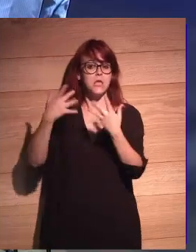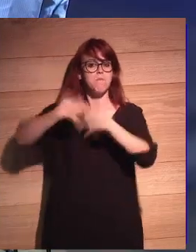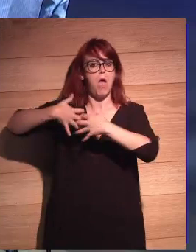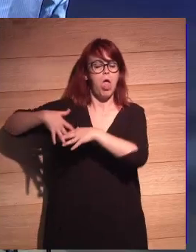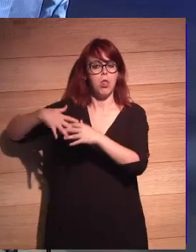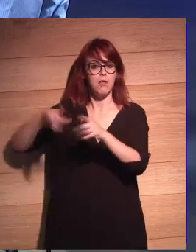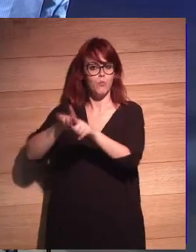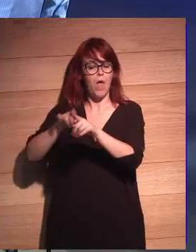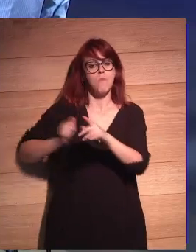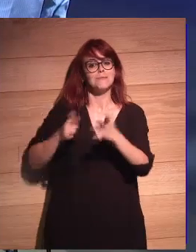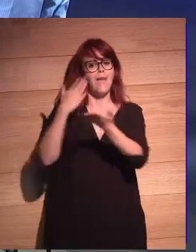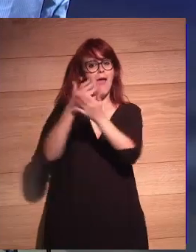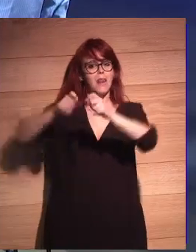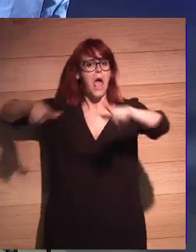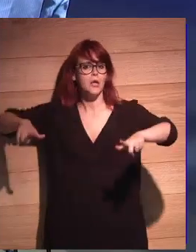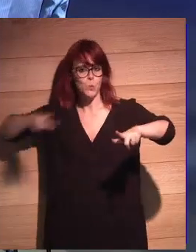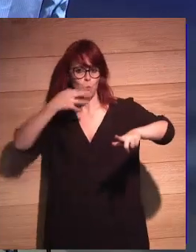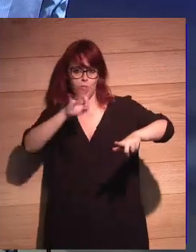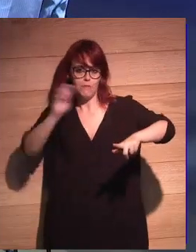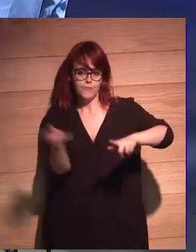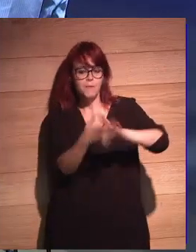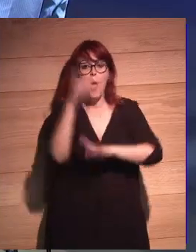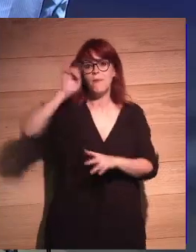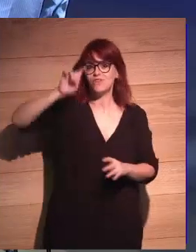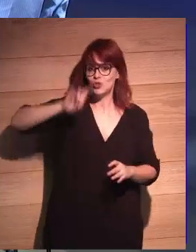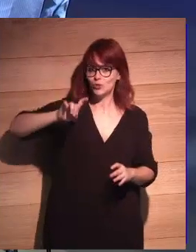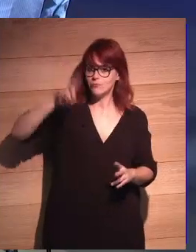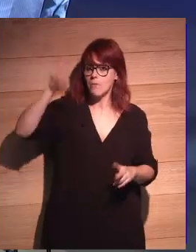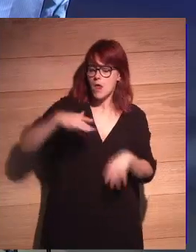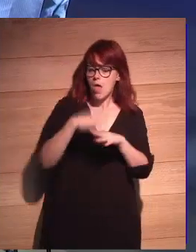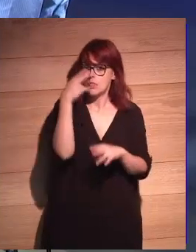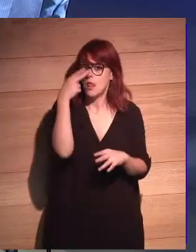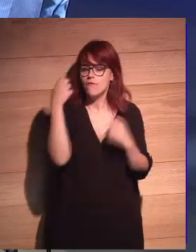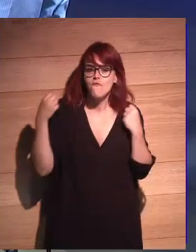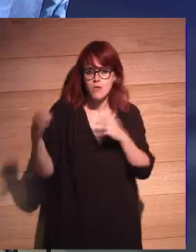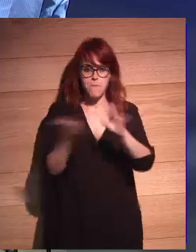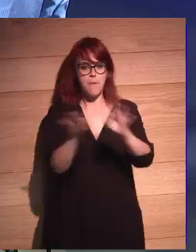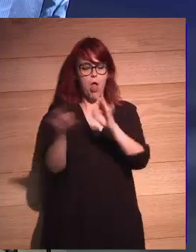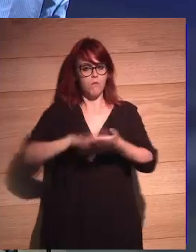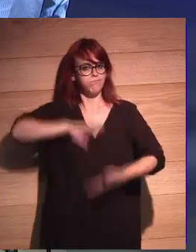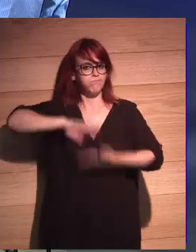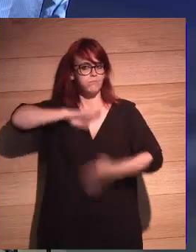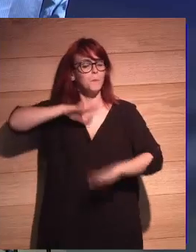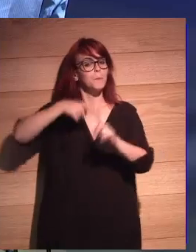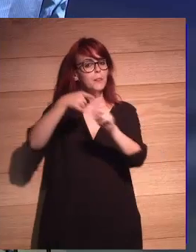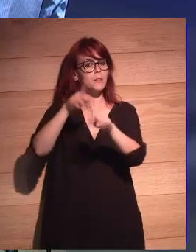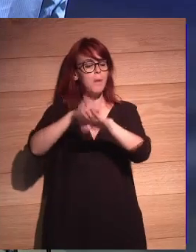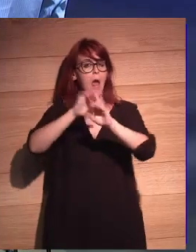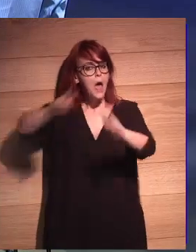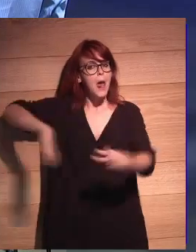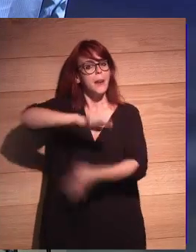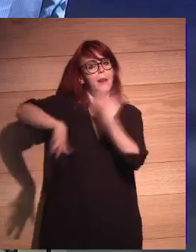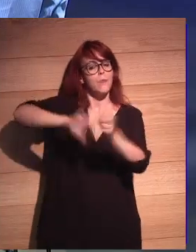they can integrate devices in classrooms, etc., and teachers that are ready for